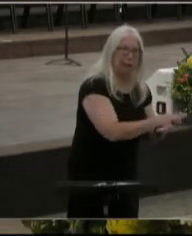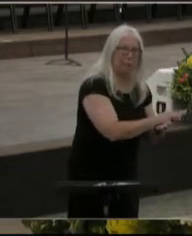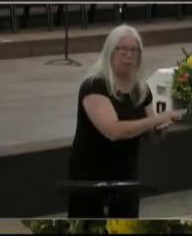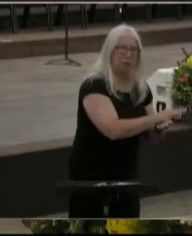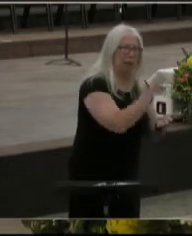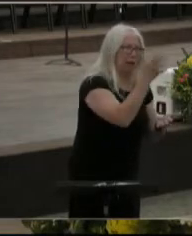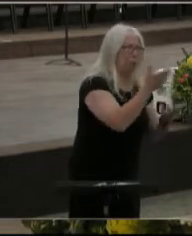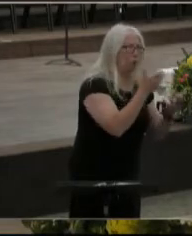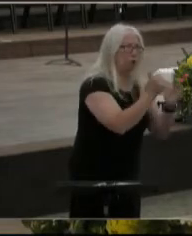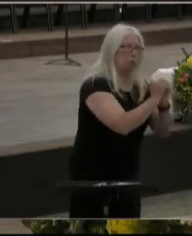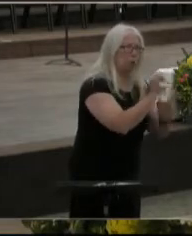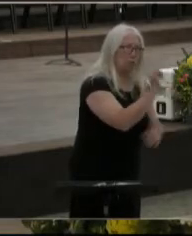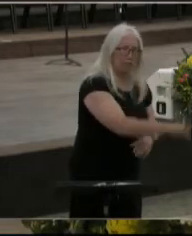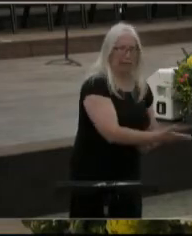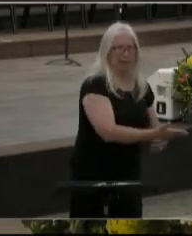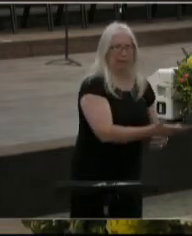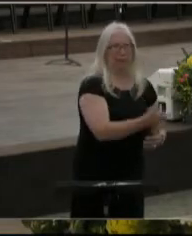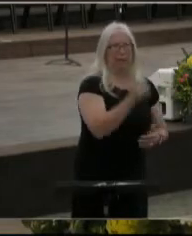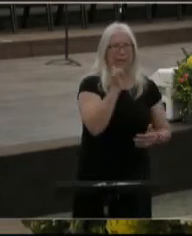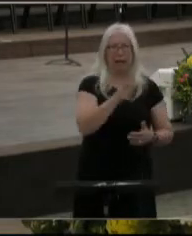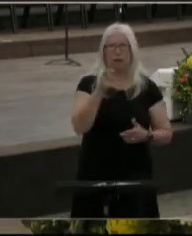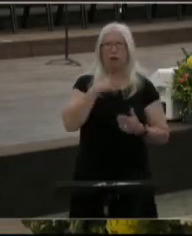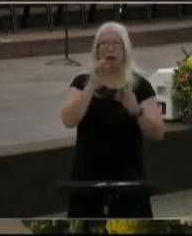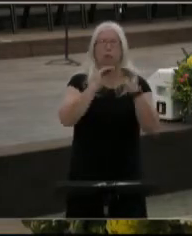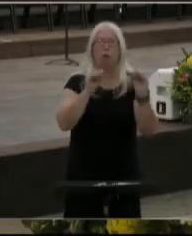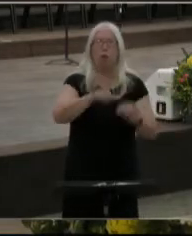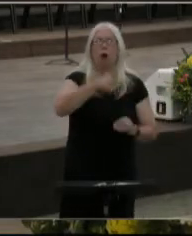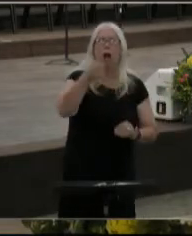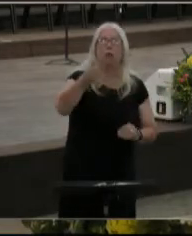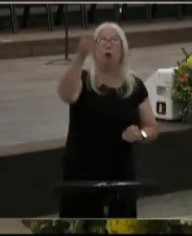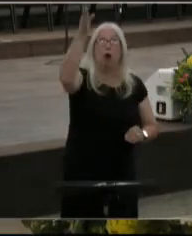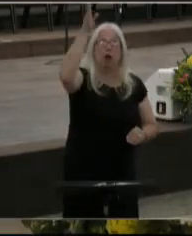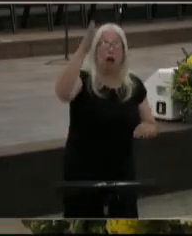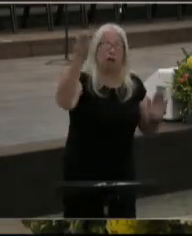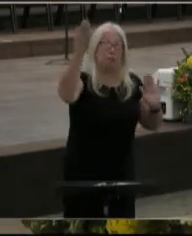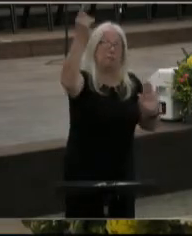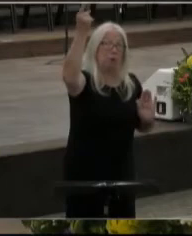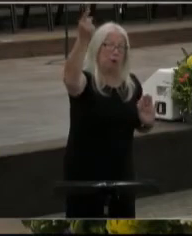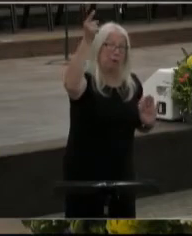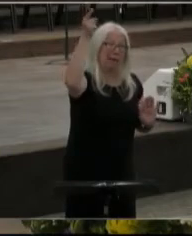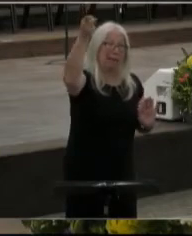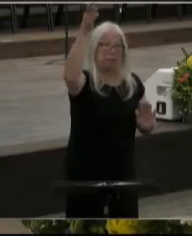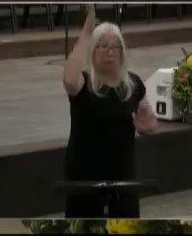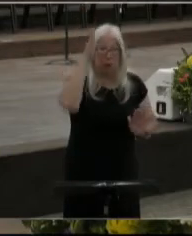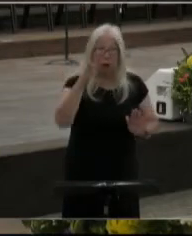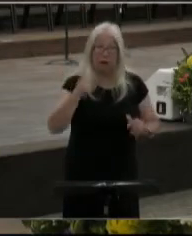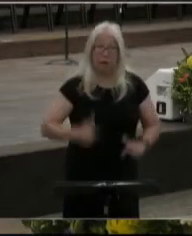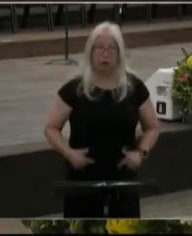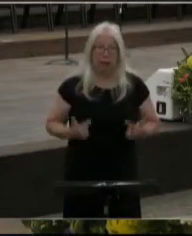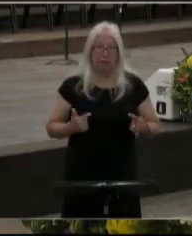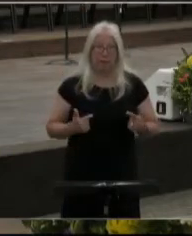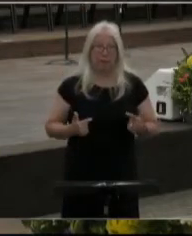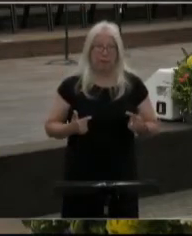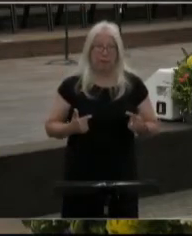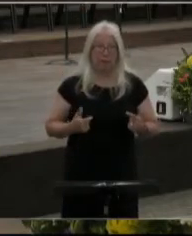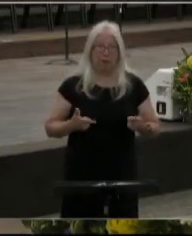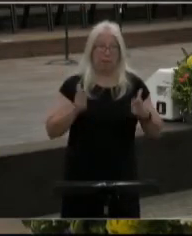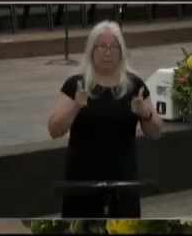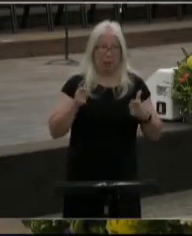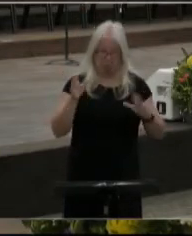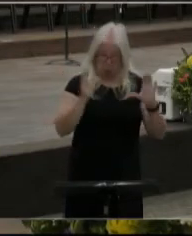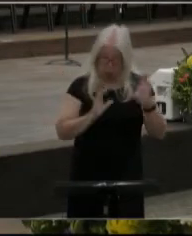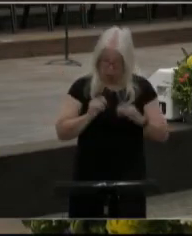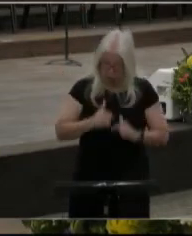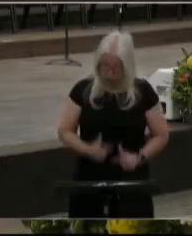He never wanted it to be worshipped. He says, thou shalt have no other gods before me. He is to be God of our life. And so all of a sudden, we're